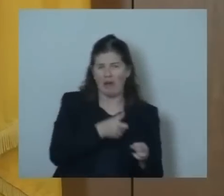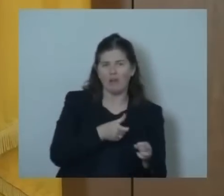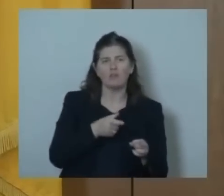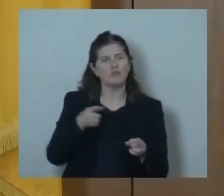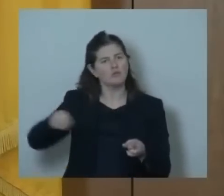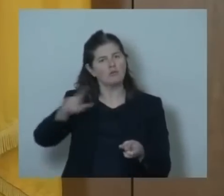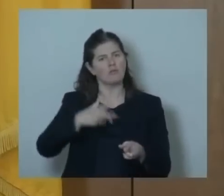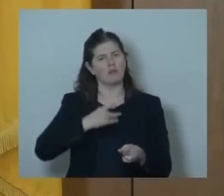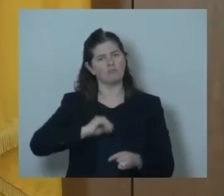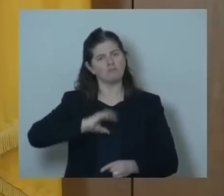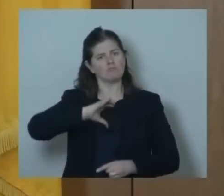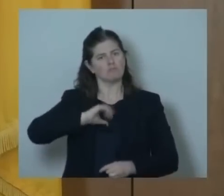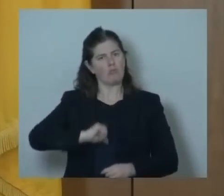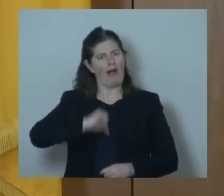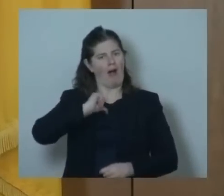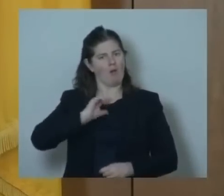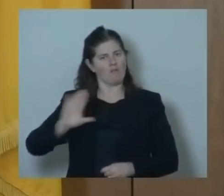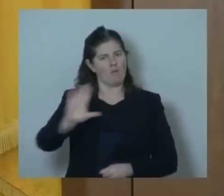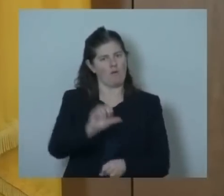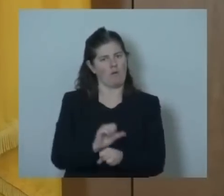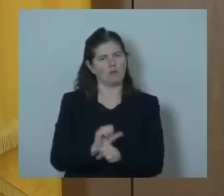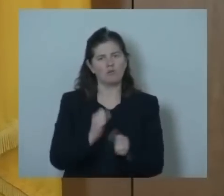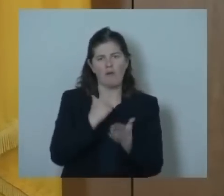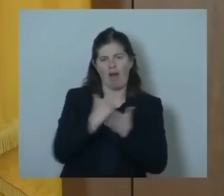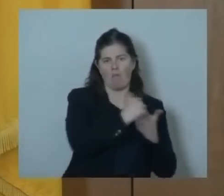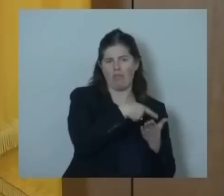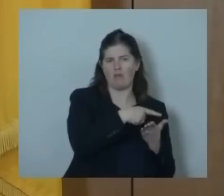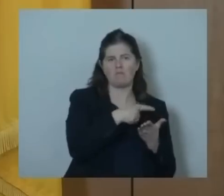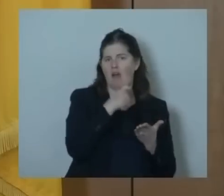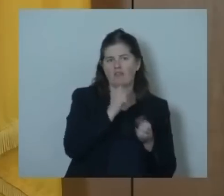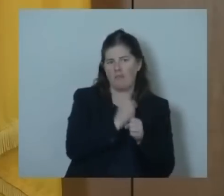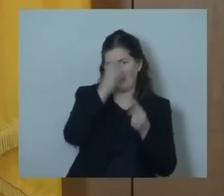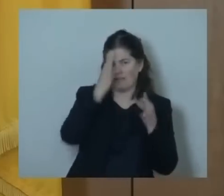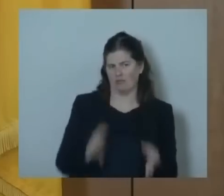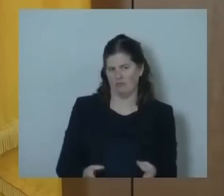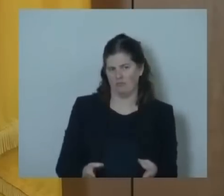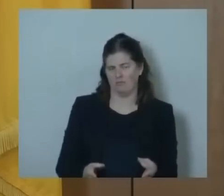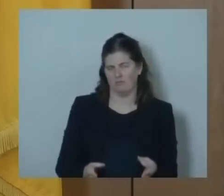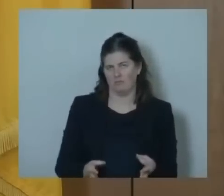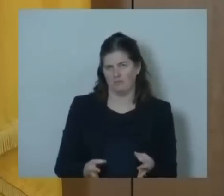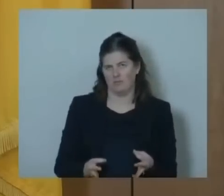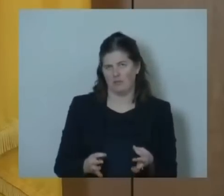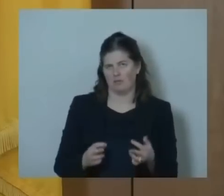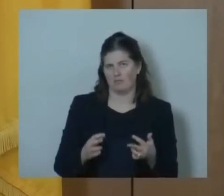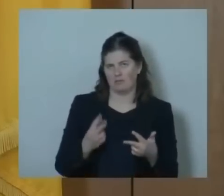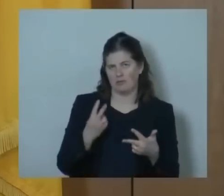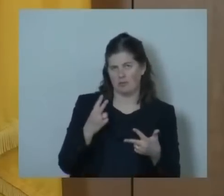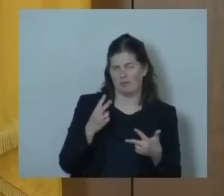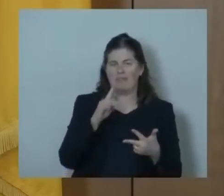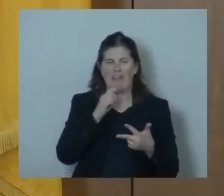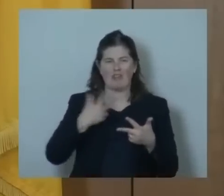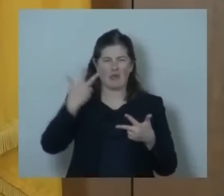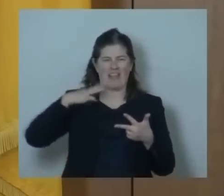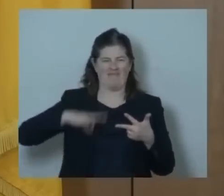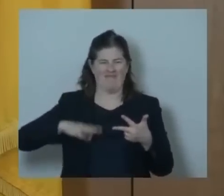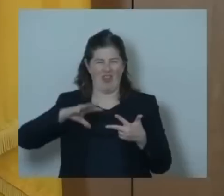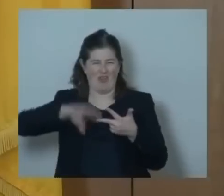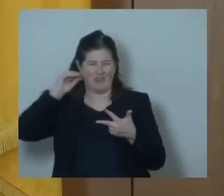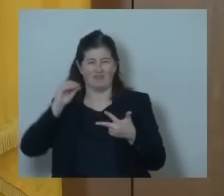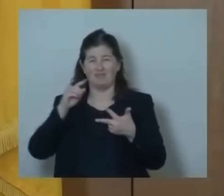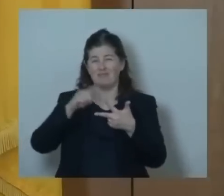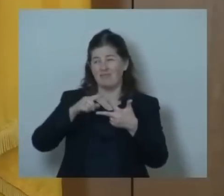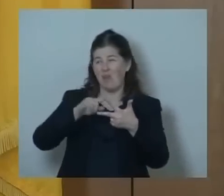feel really good about that work. Two takeaway. Actually, there are three, and I promise I'll be quick. It's a whole